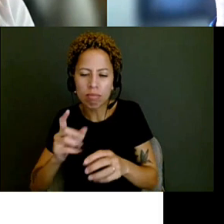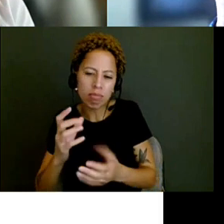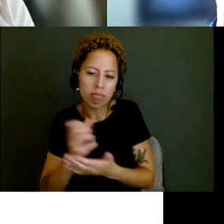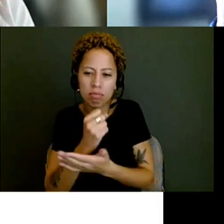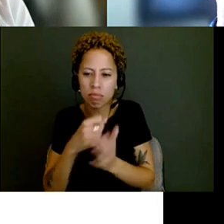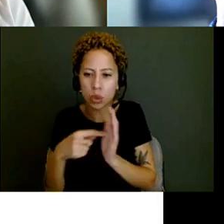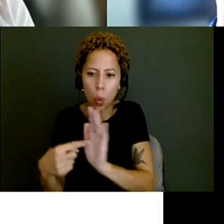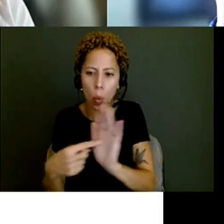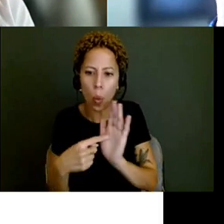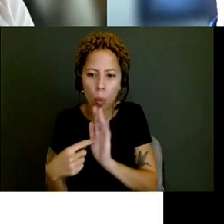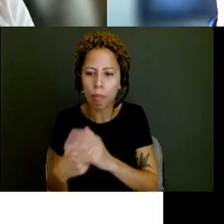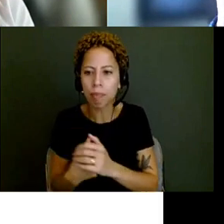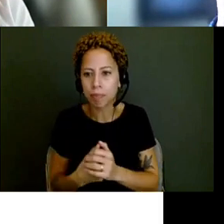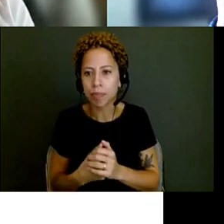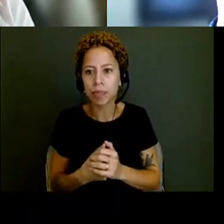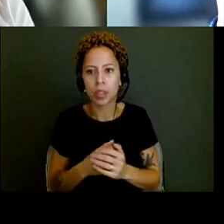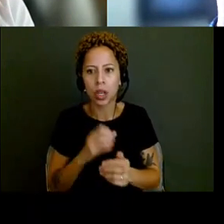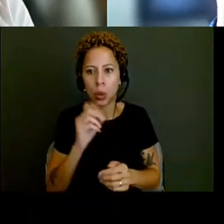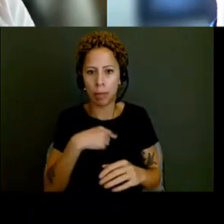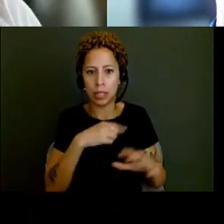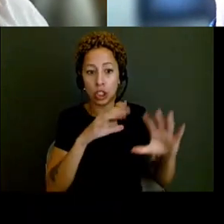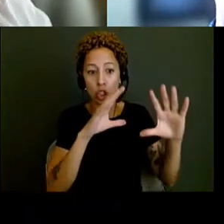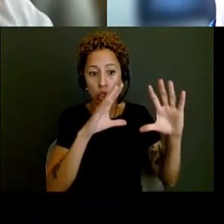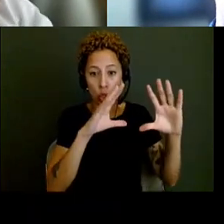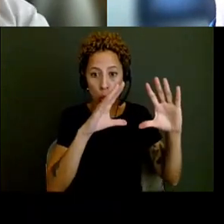Okay. So I want to stop this share.